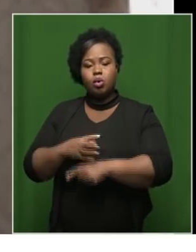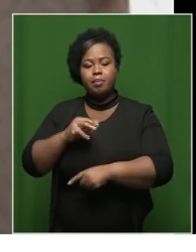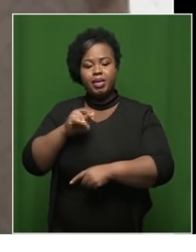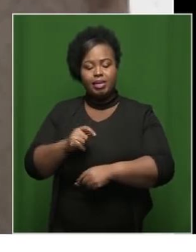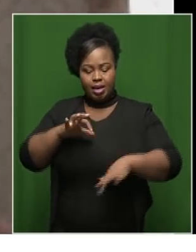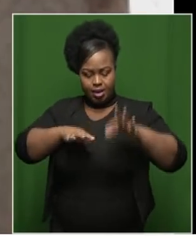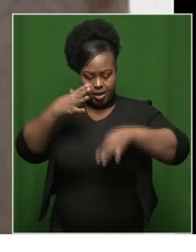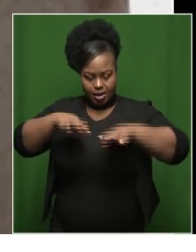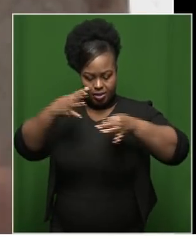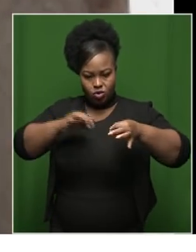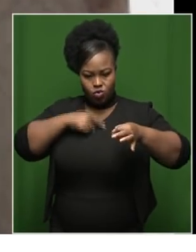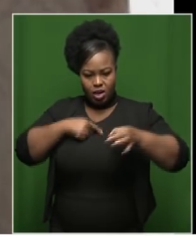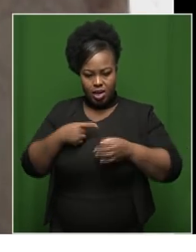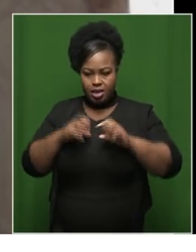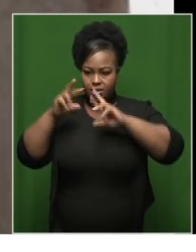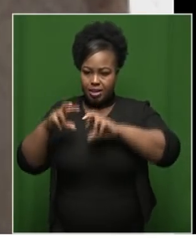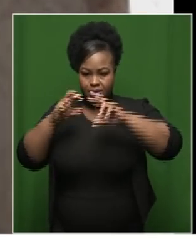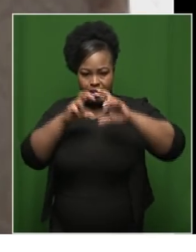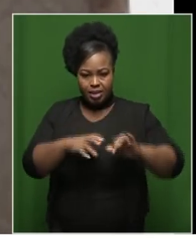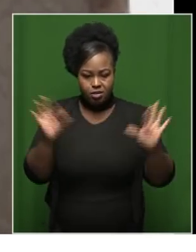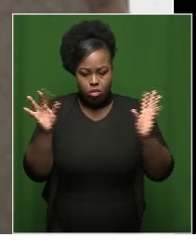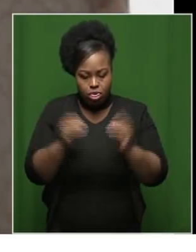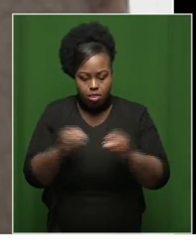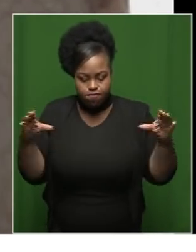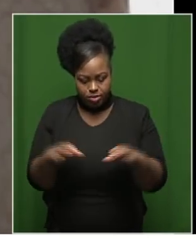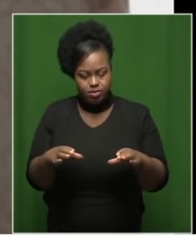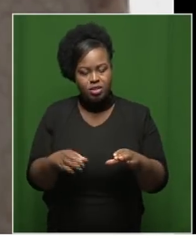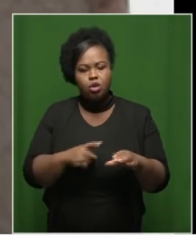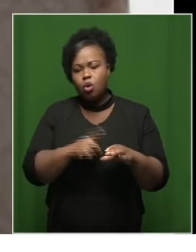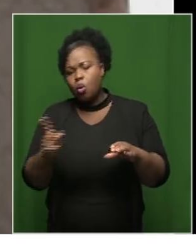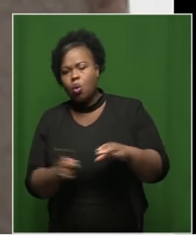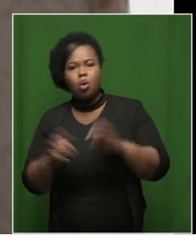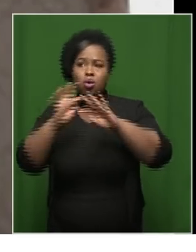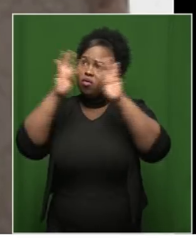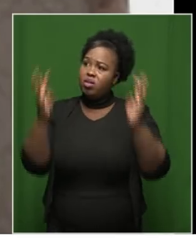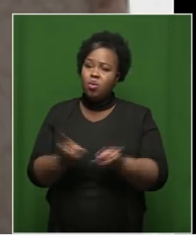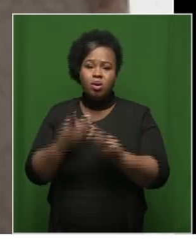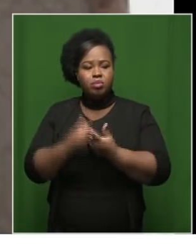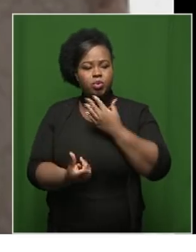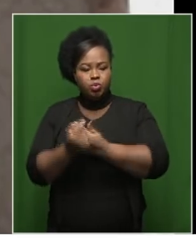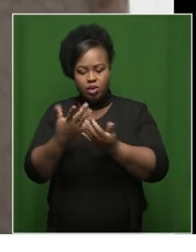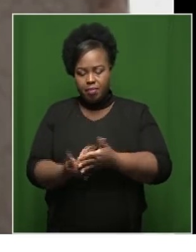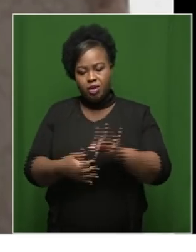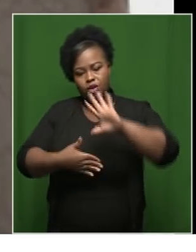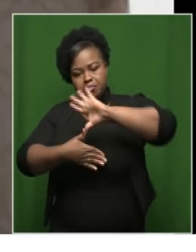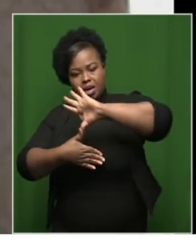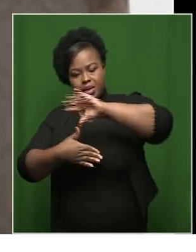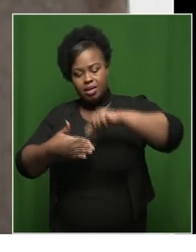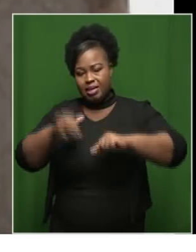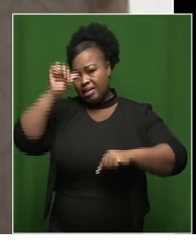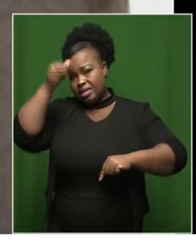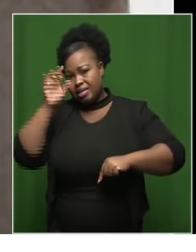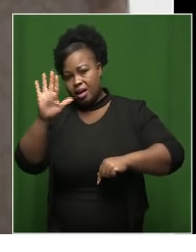a meta-analysis, if you take a whole lot of studies and you put them in together. And there's studies done all over the world, especially in South America. There's some done in